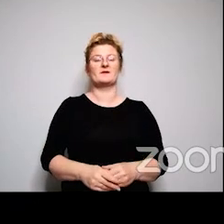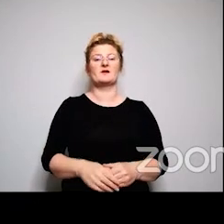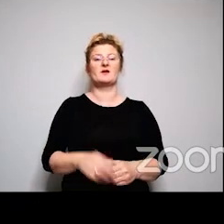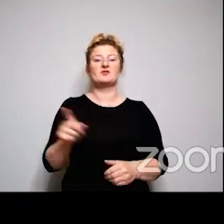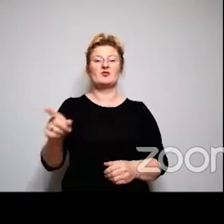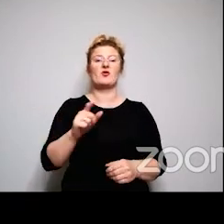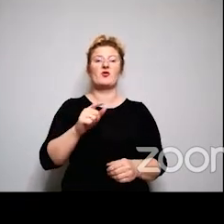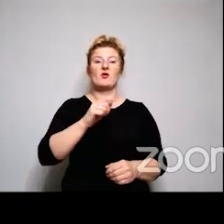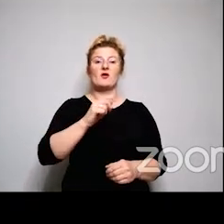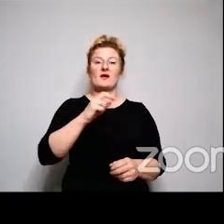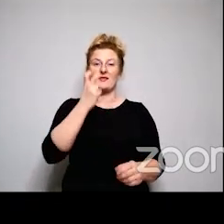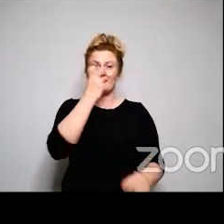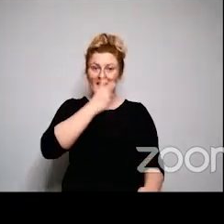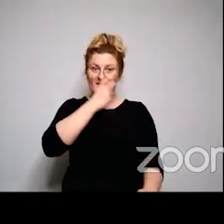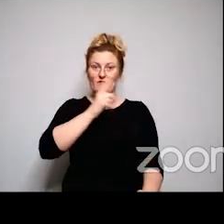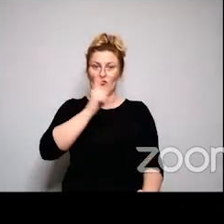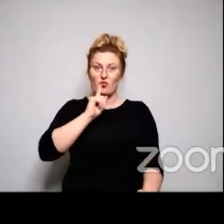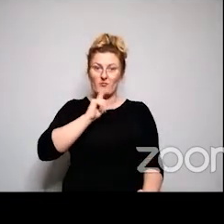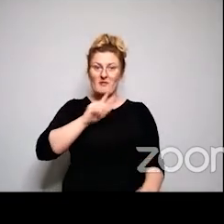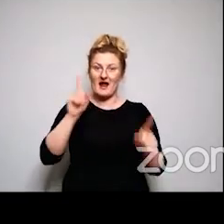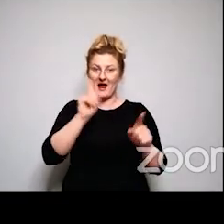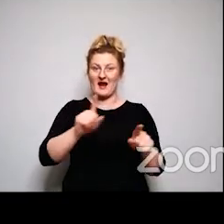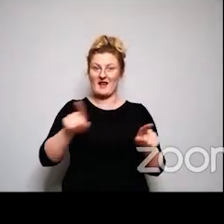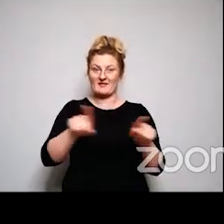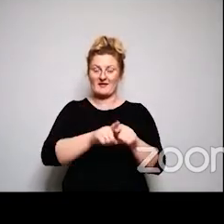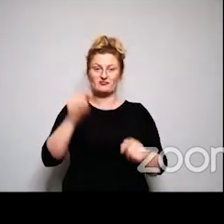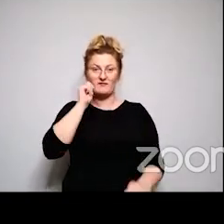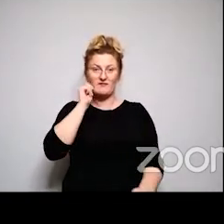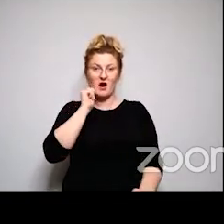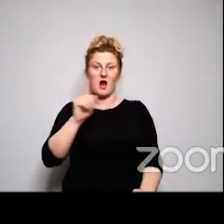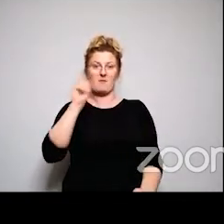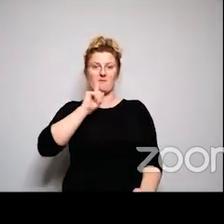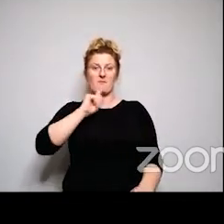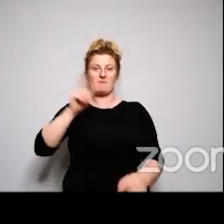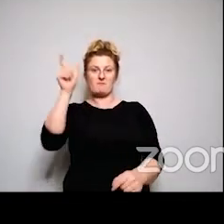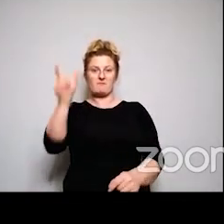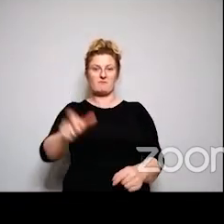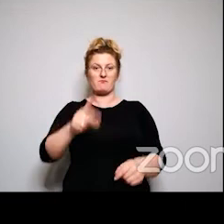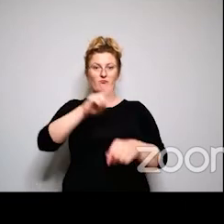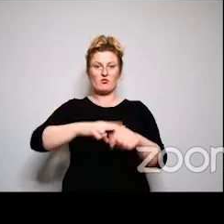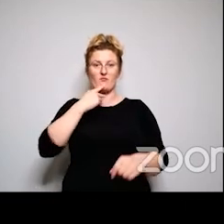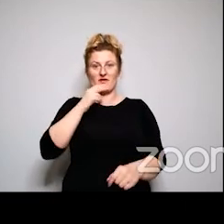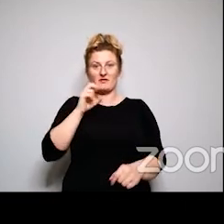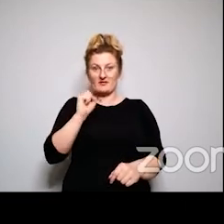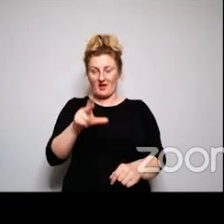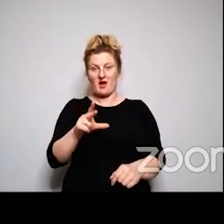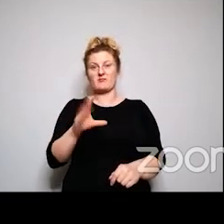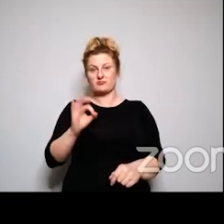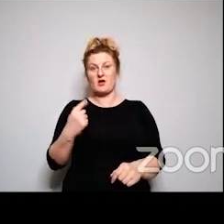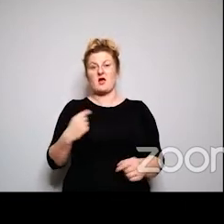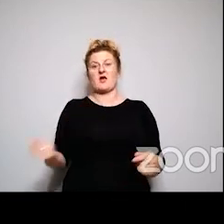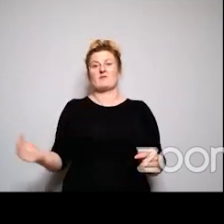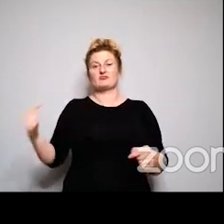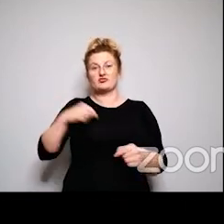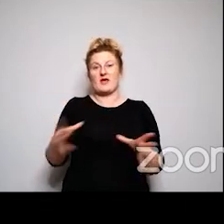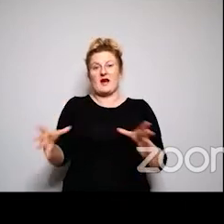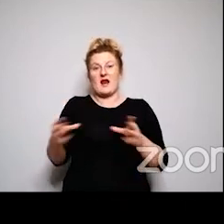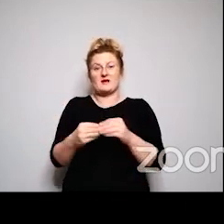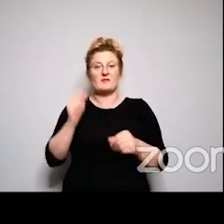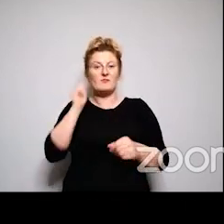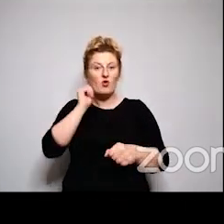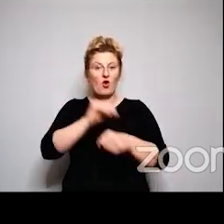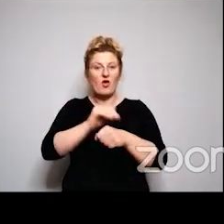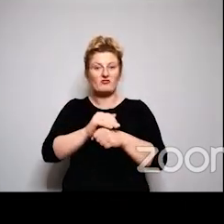yeah, I'm gonna take a helper of mine, she's a police girl, so I'm gonna take my team. And he was like very